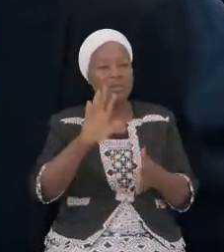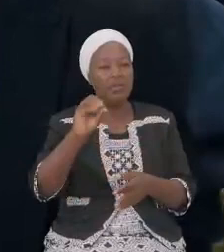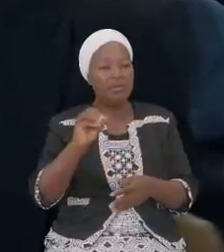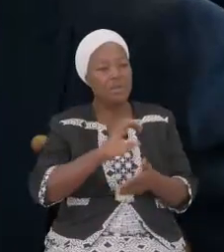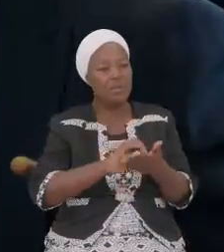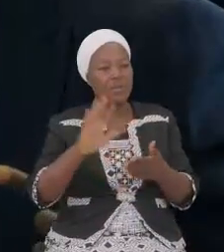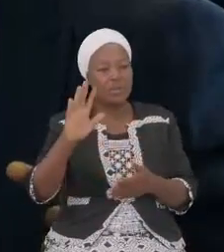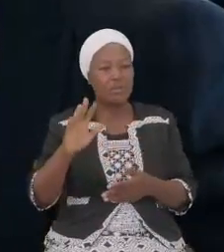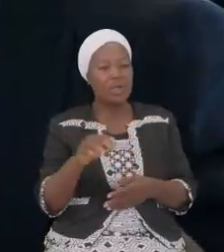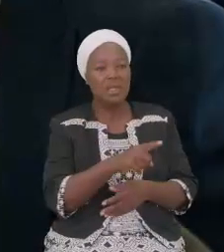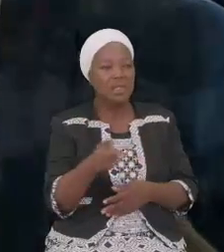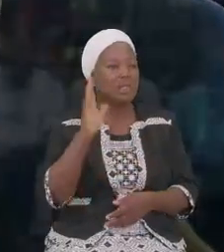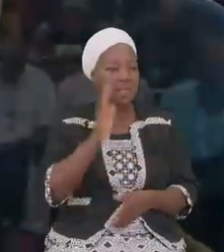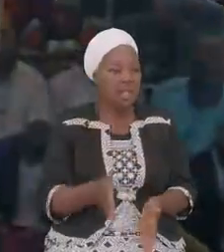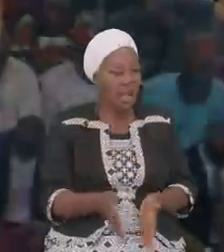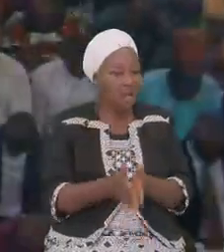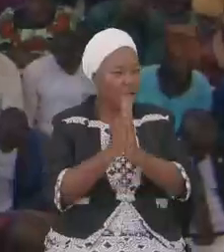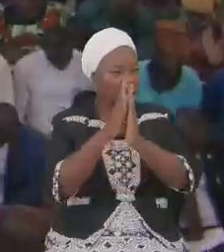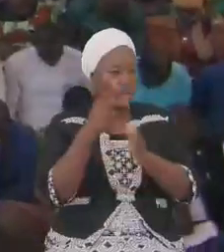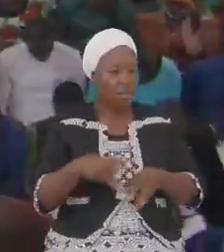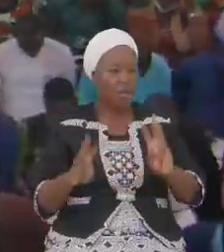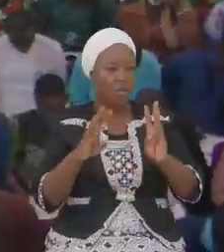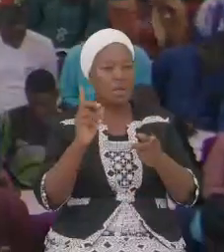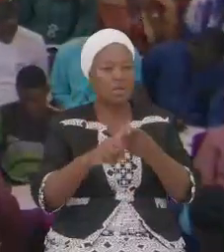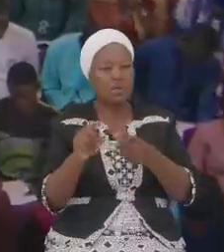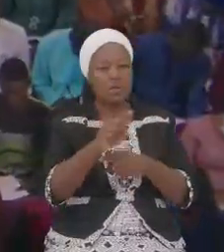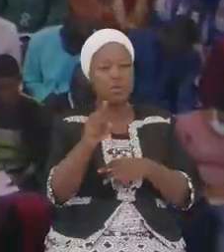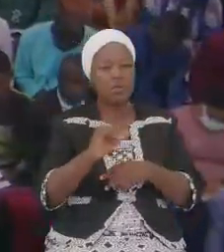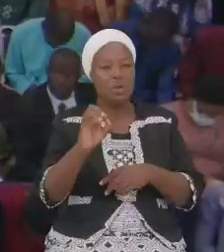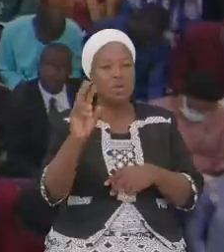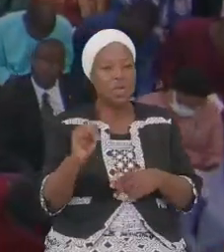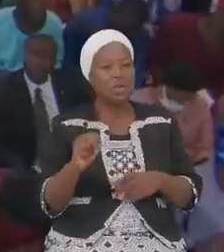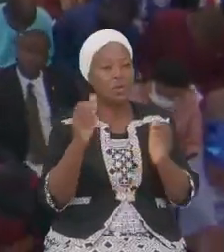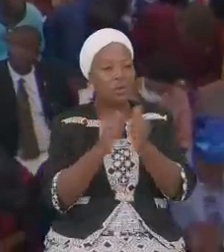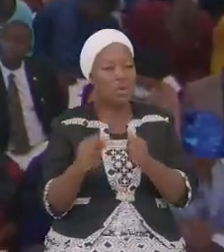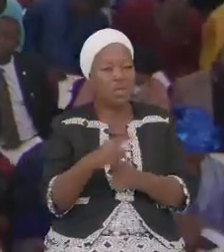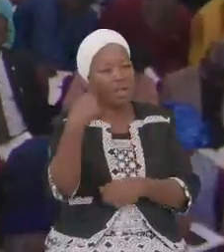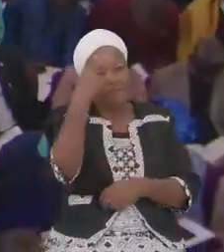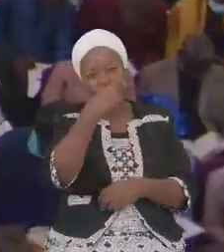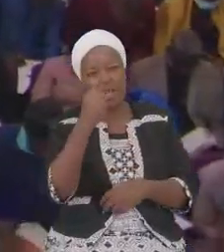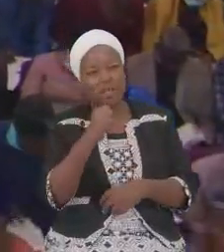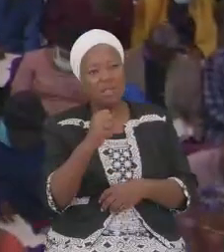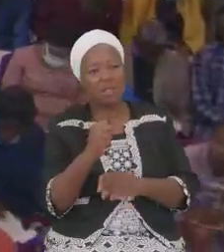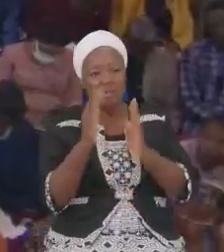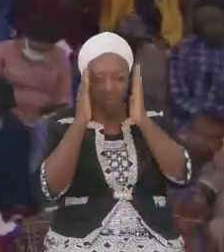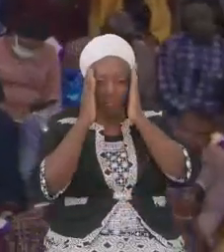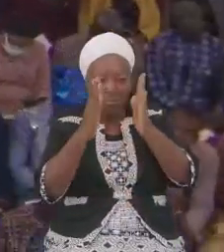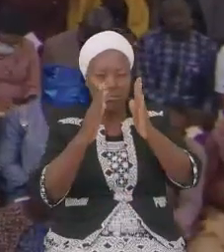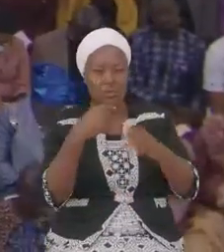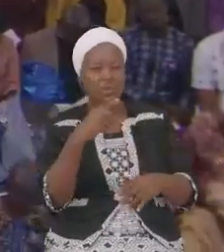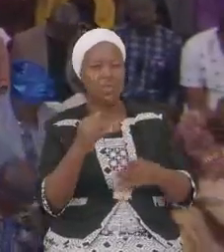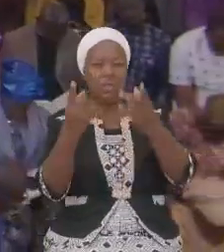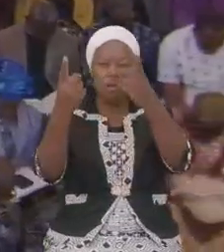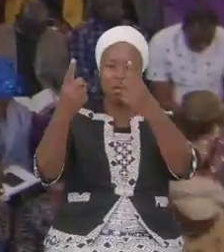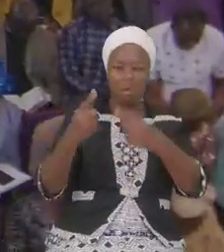they shall ask the way to Zion with their faces thitherward, saying,